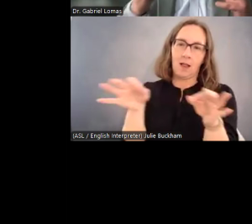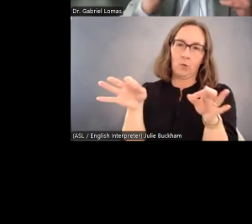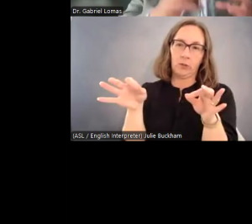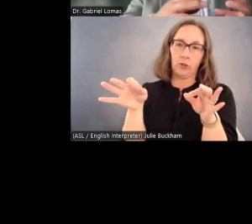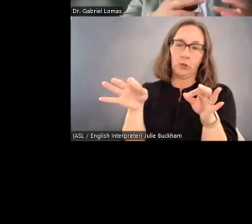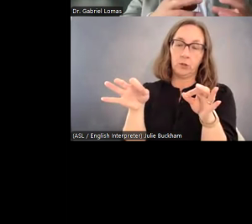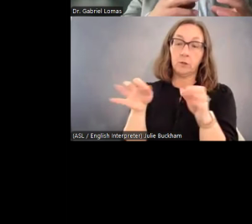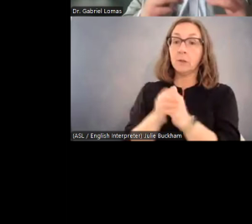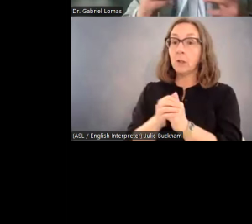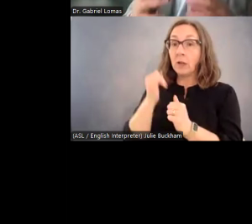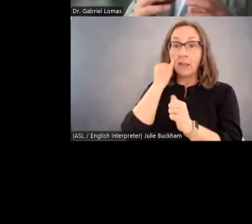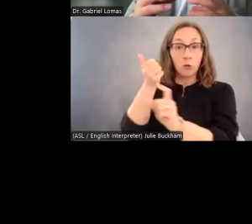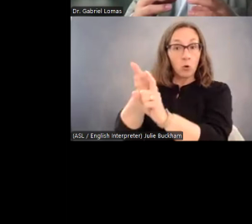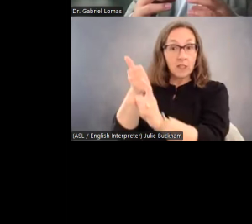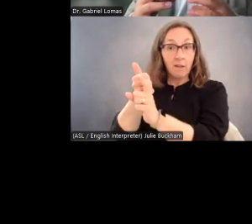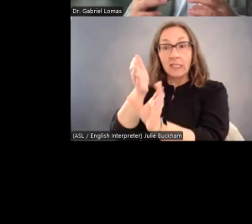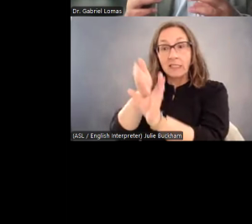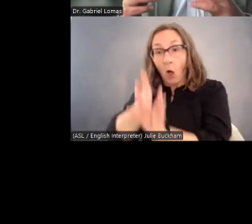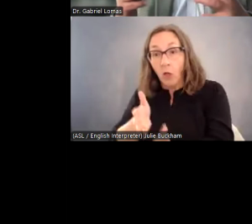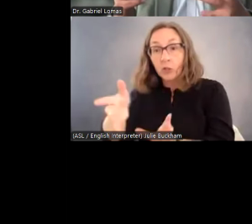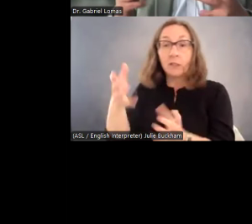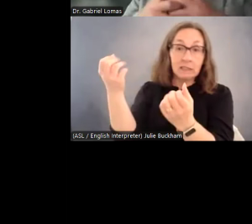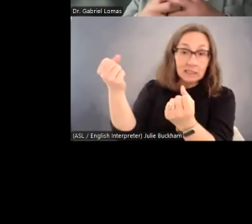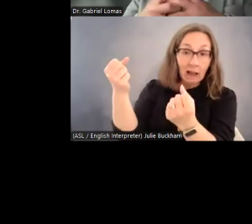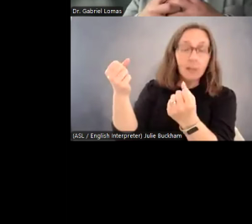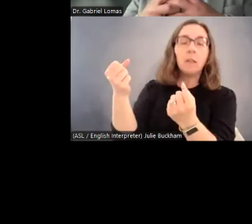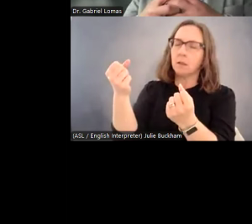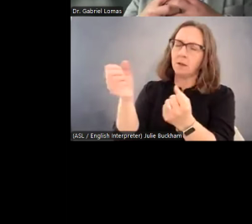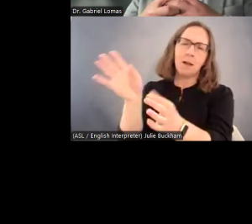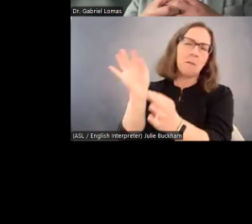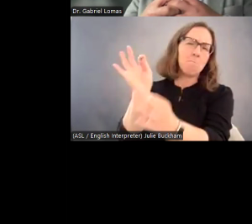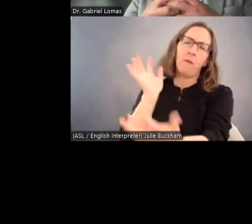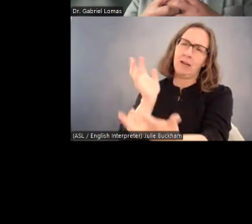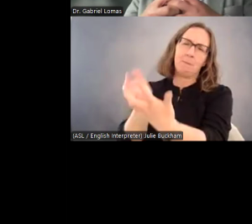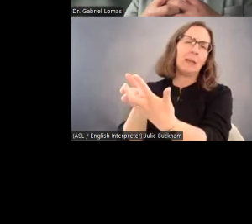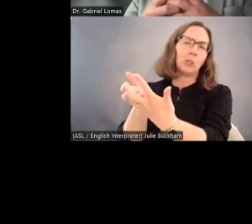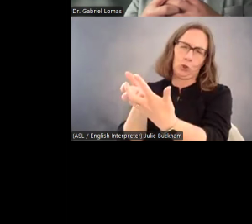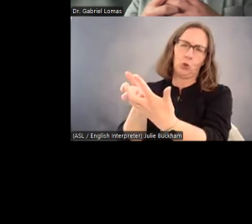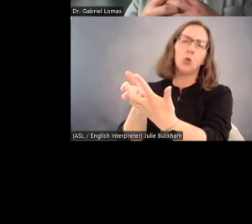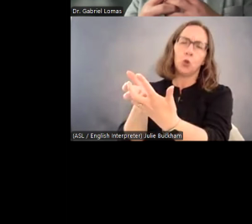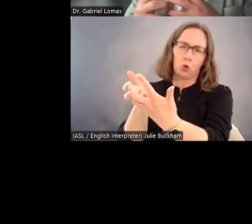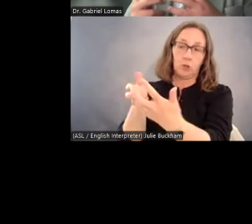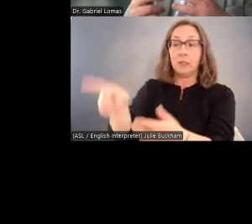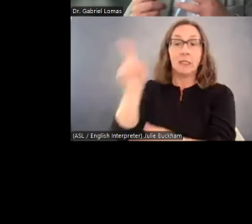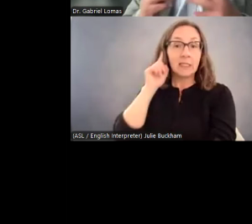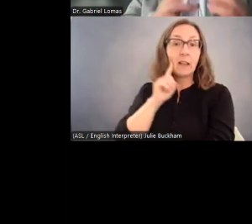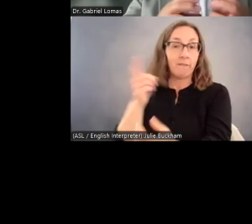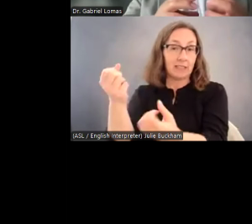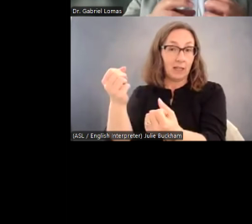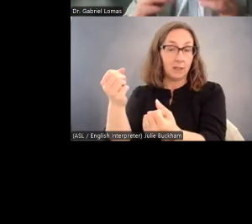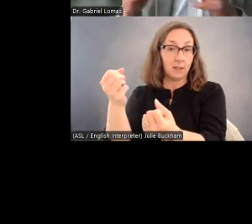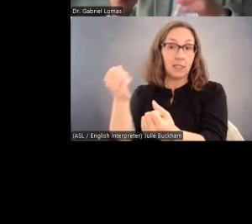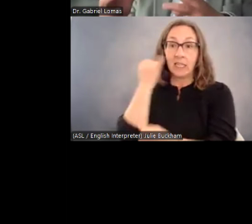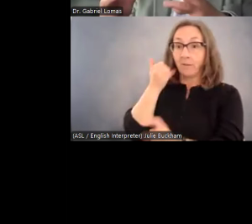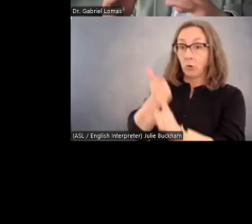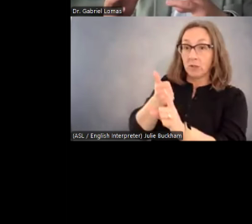you're assigning psychologist or assigning evaluator, that would be the perfect match or person who is deaf who uses sign language. If you don't sign